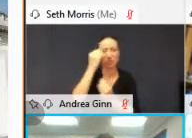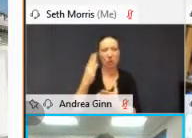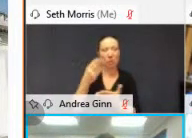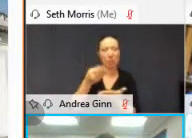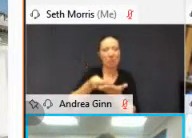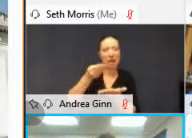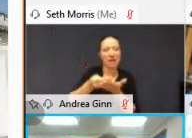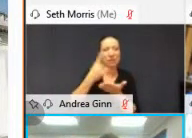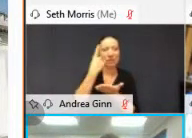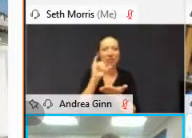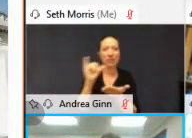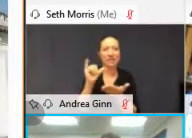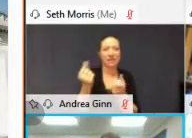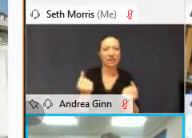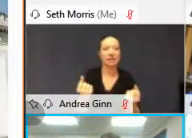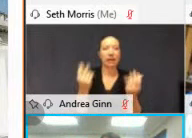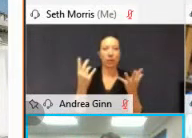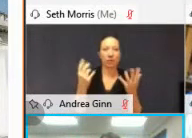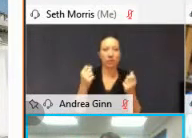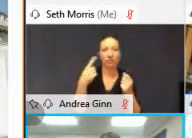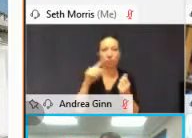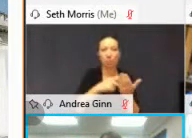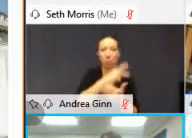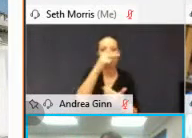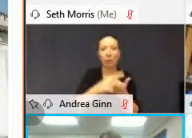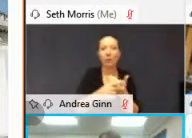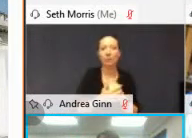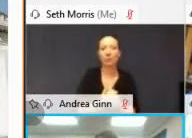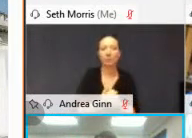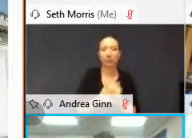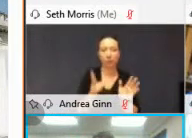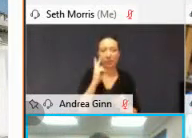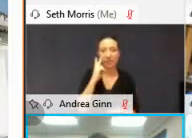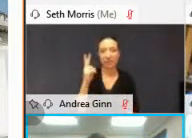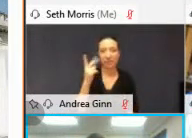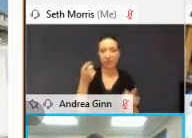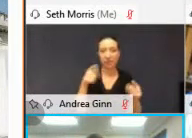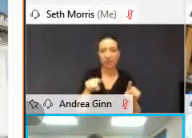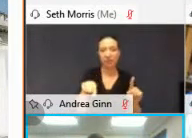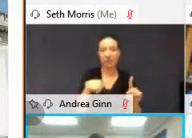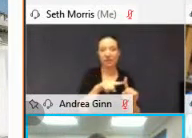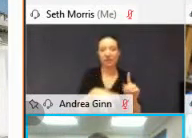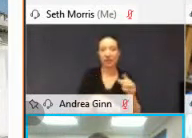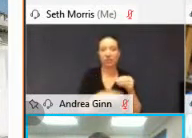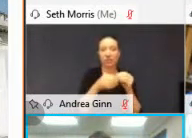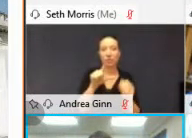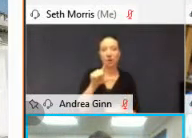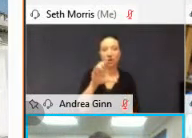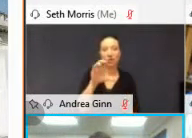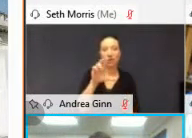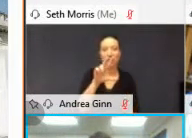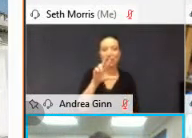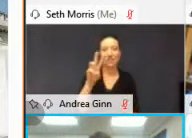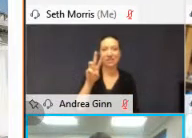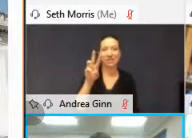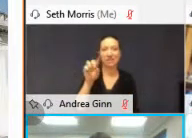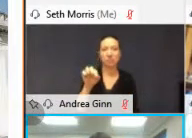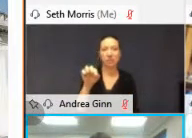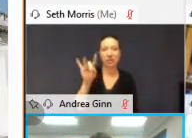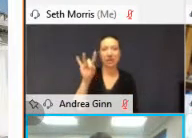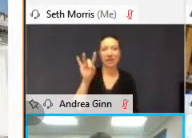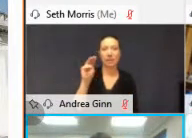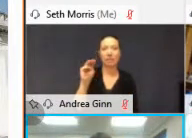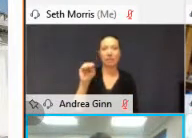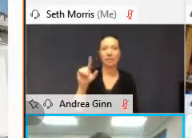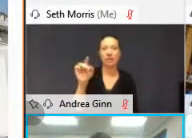dollars for us as a program. So you can see that it has resulted in an additional $136.8 million to support the